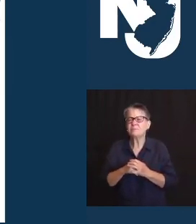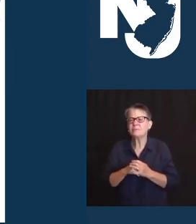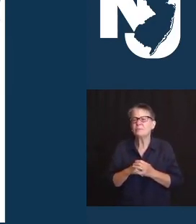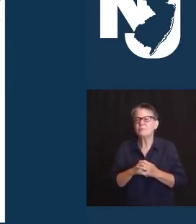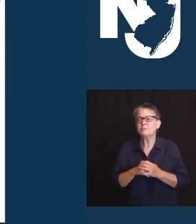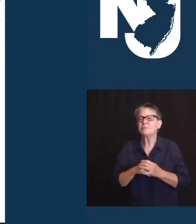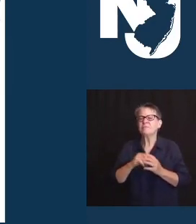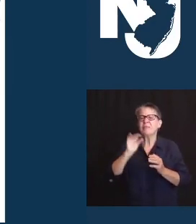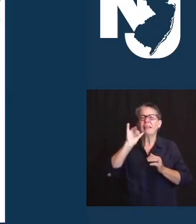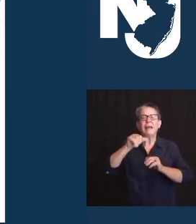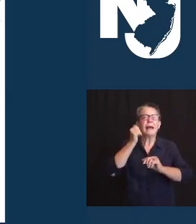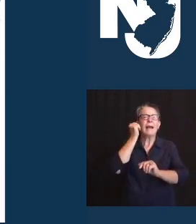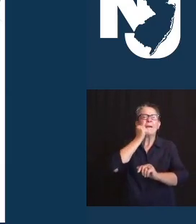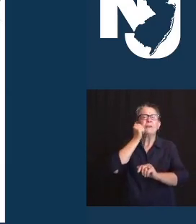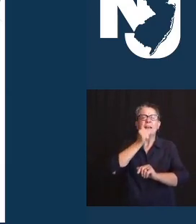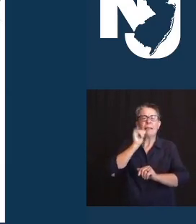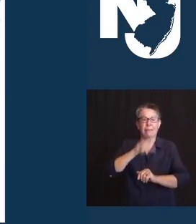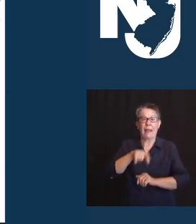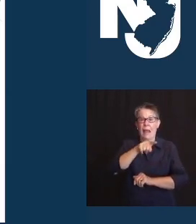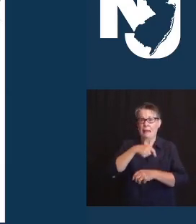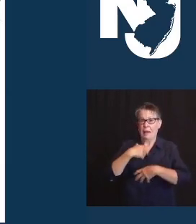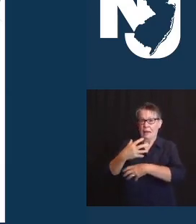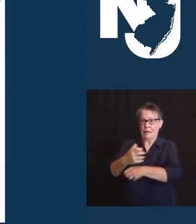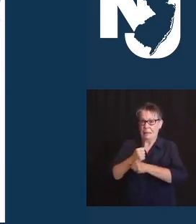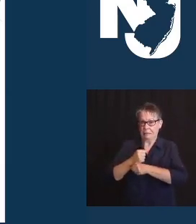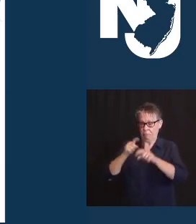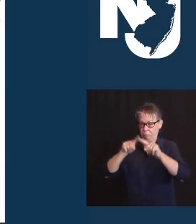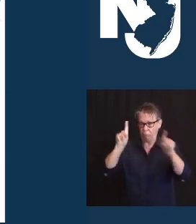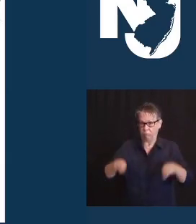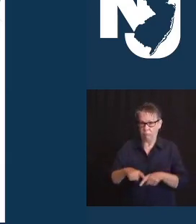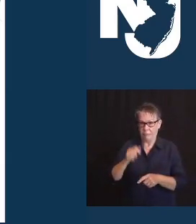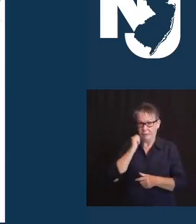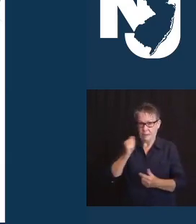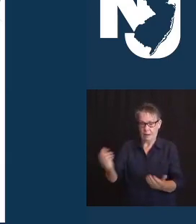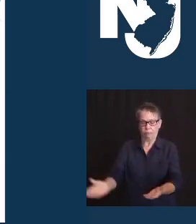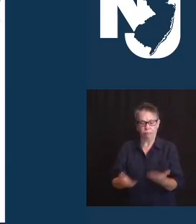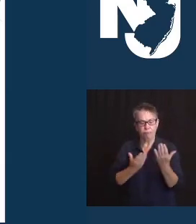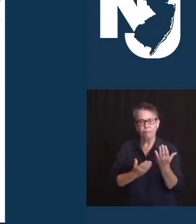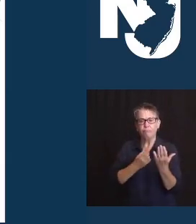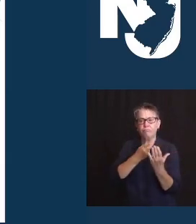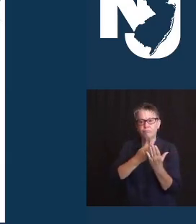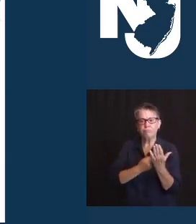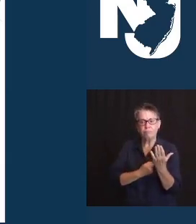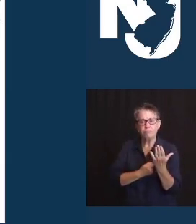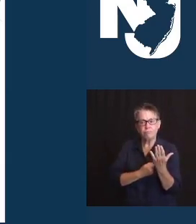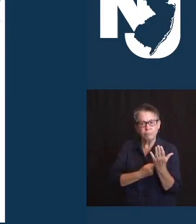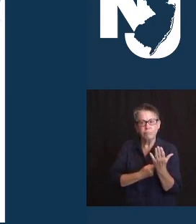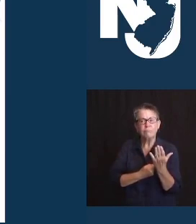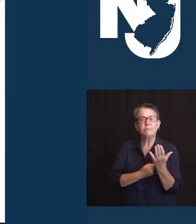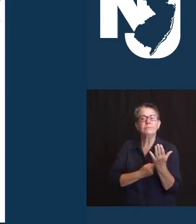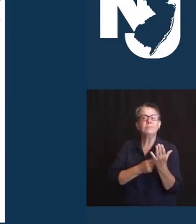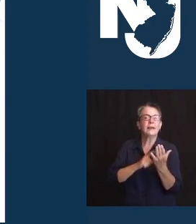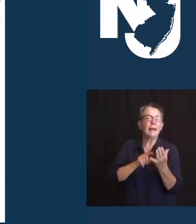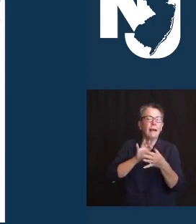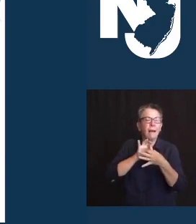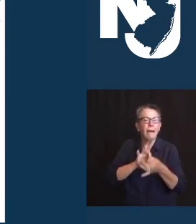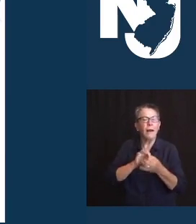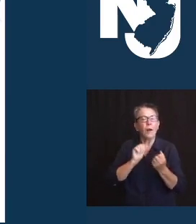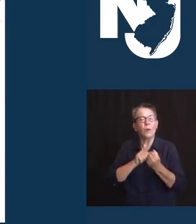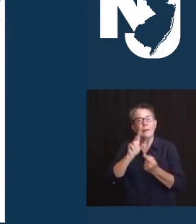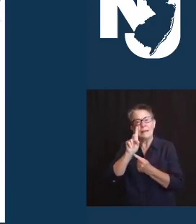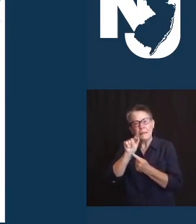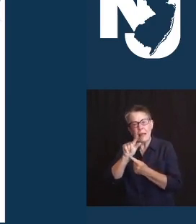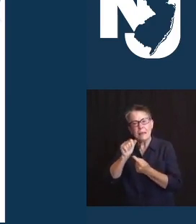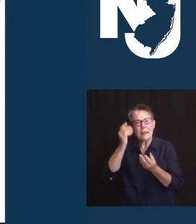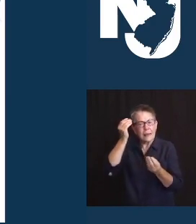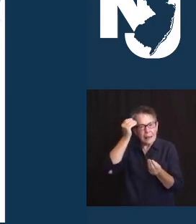Communicable Disease Service, which provides a detailed overview of cases and data pertaining to hospitalizations and deaths. That data will